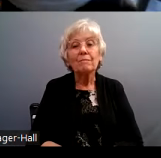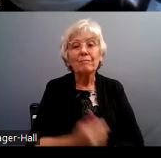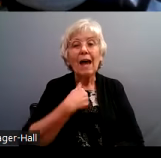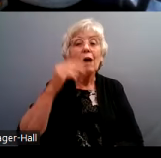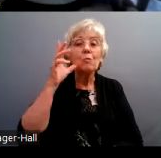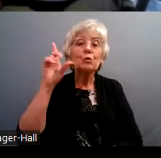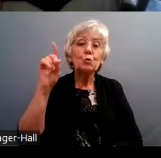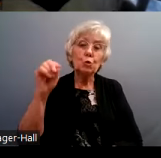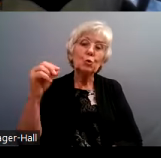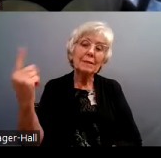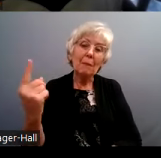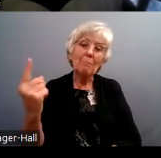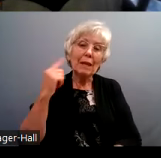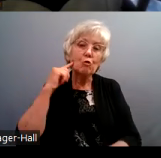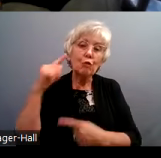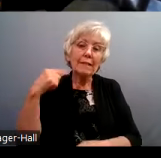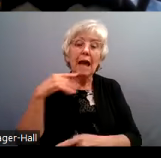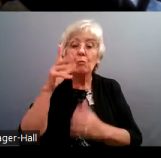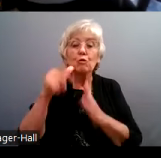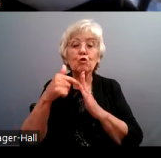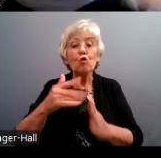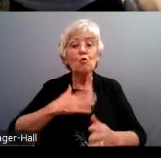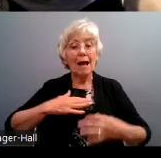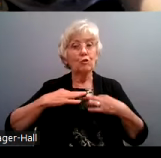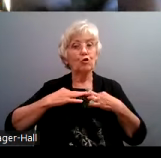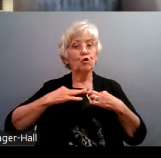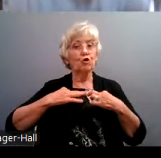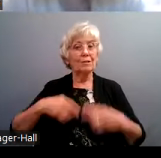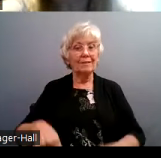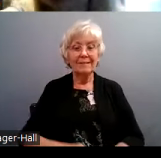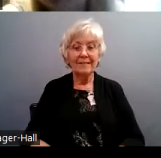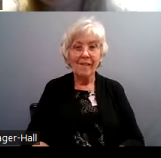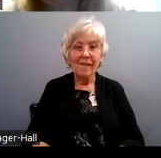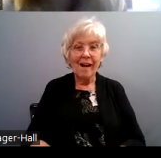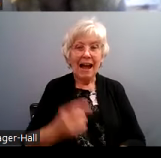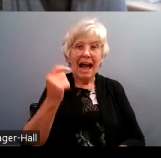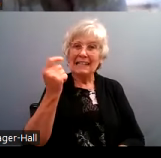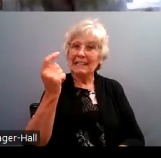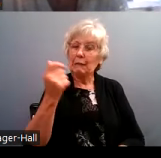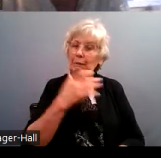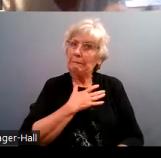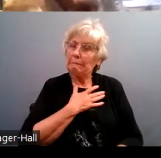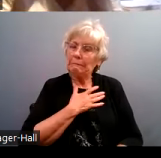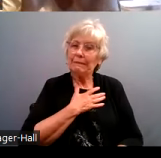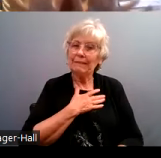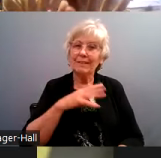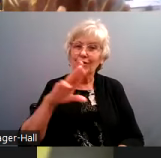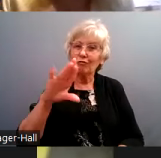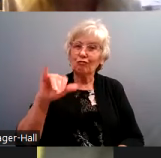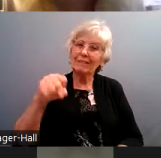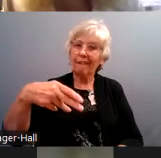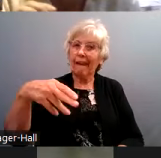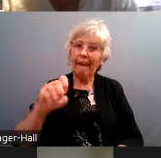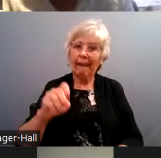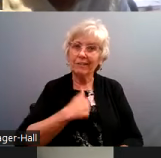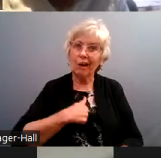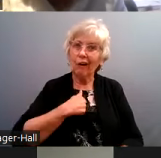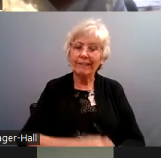all see it, but I'm going to show you my shirt. And that's a little bit risque, huh? Sorry about